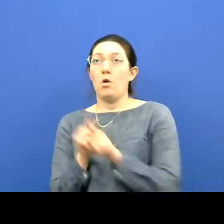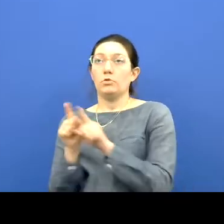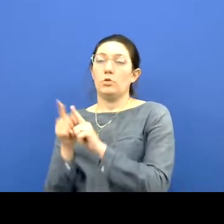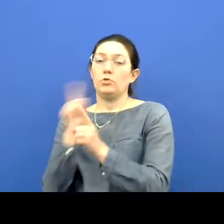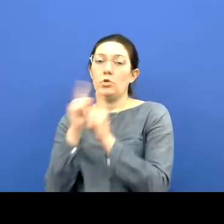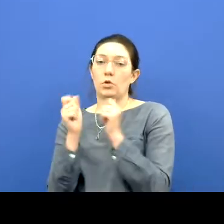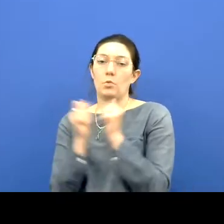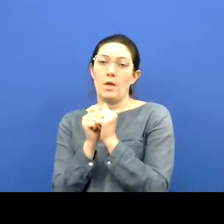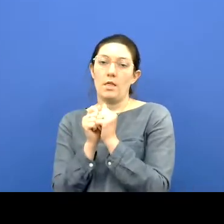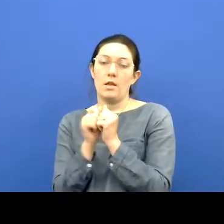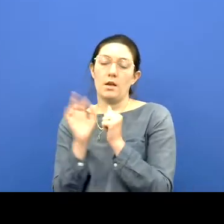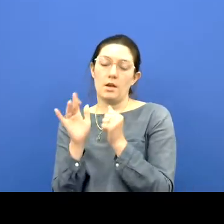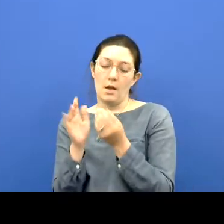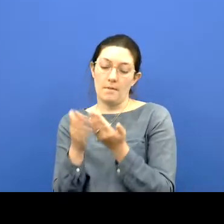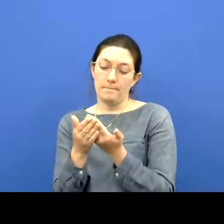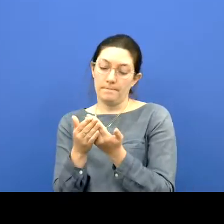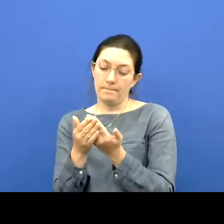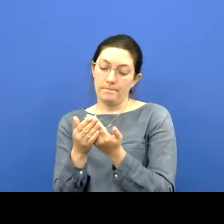the